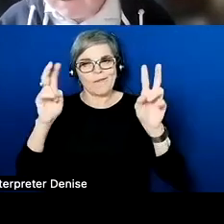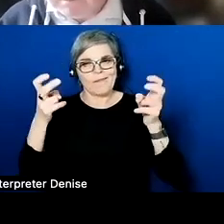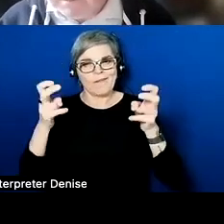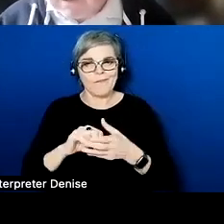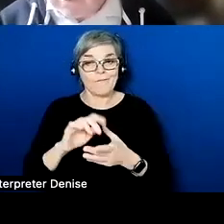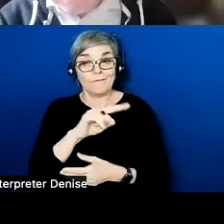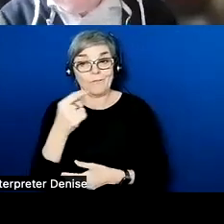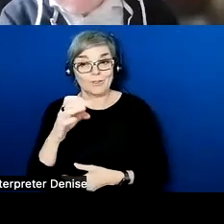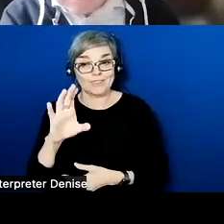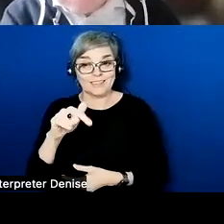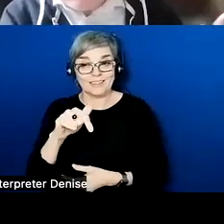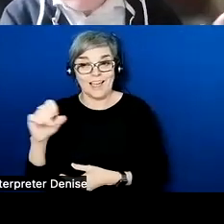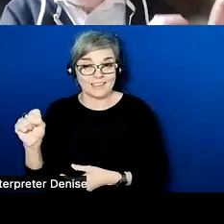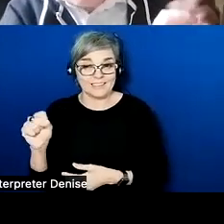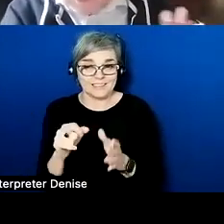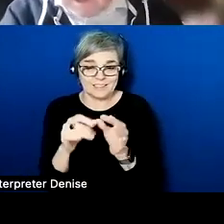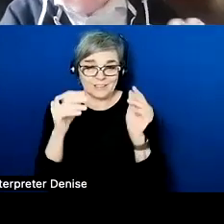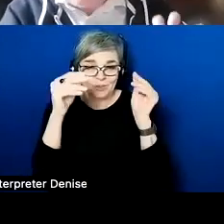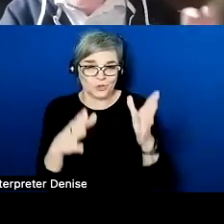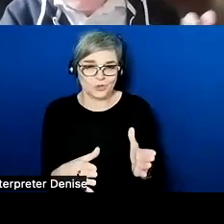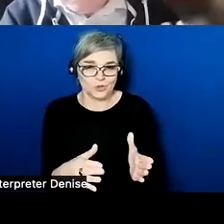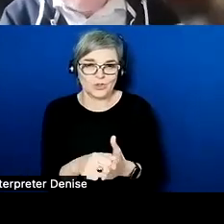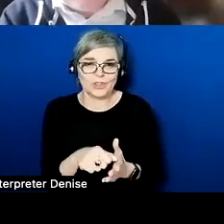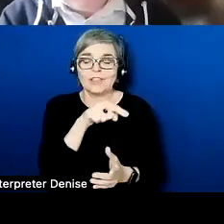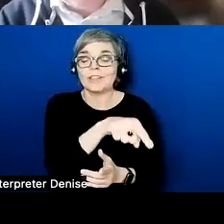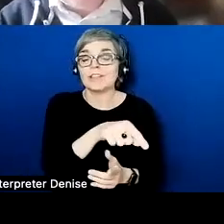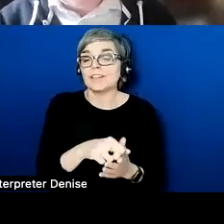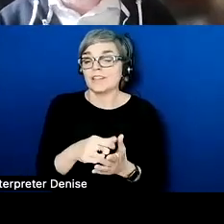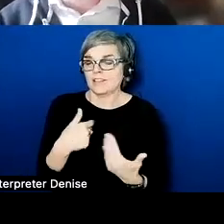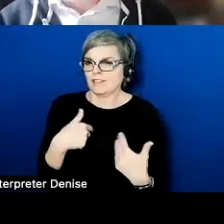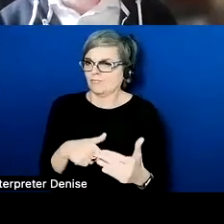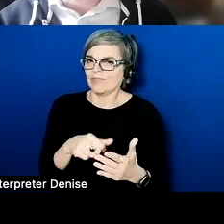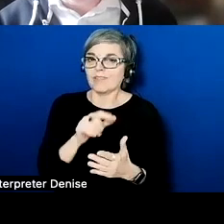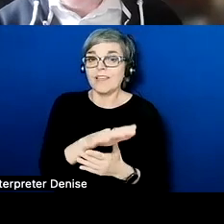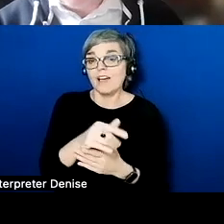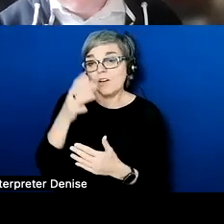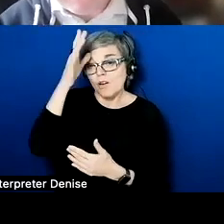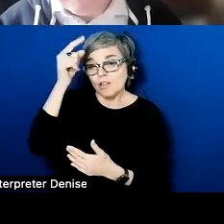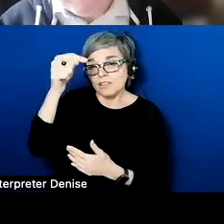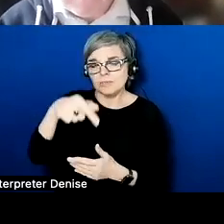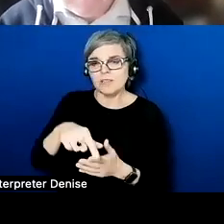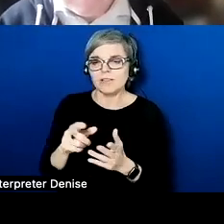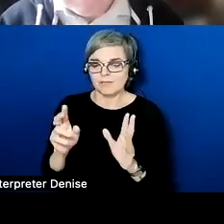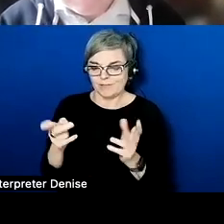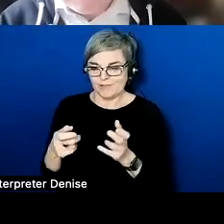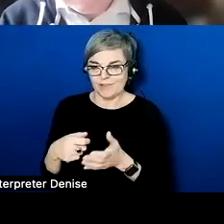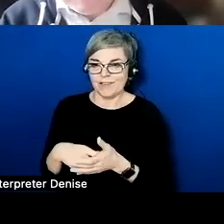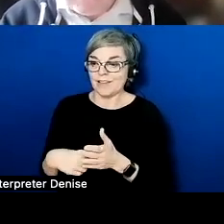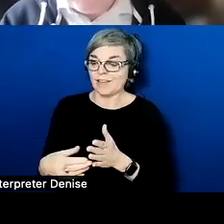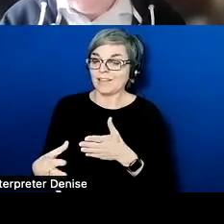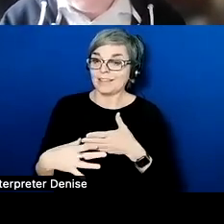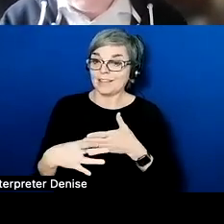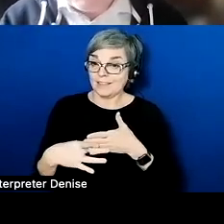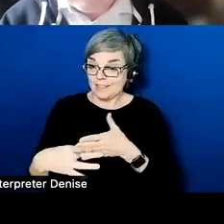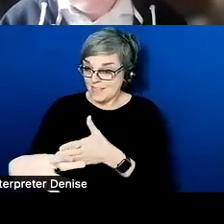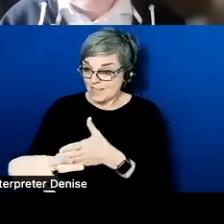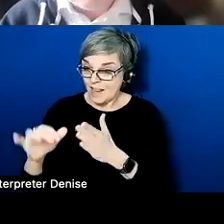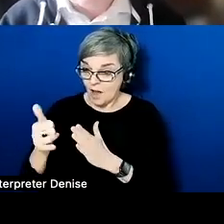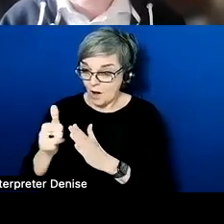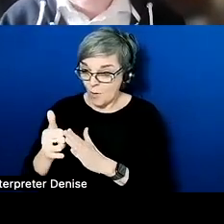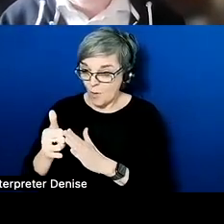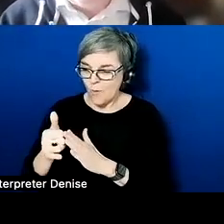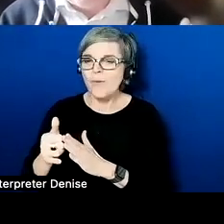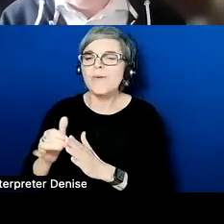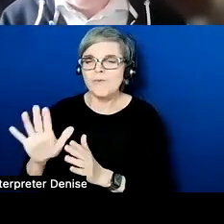that was made on the Ingrid Gunnar video before about this following and